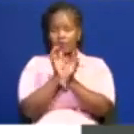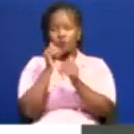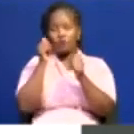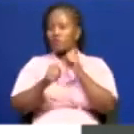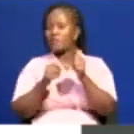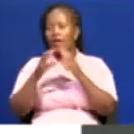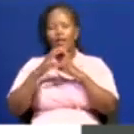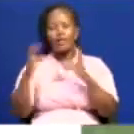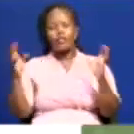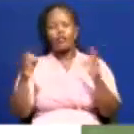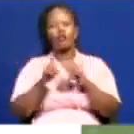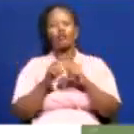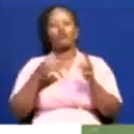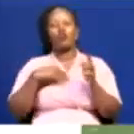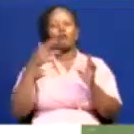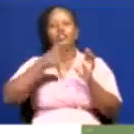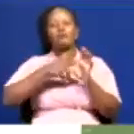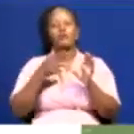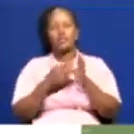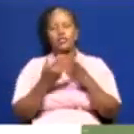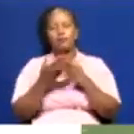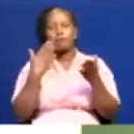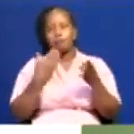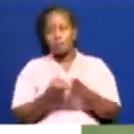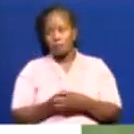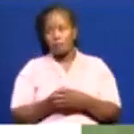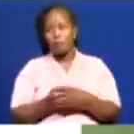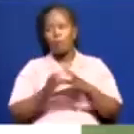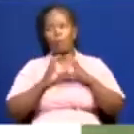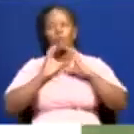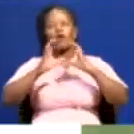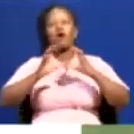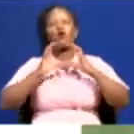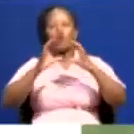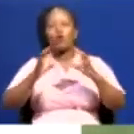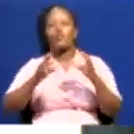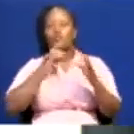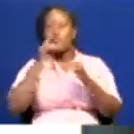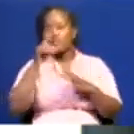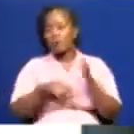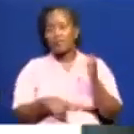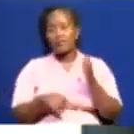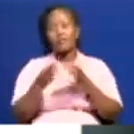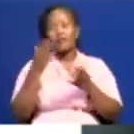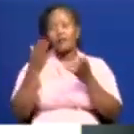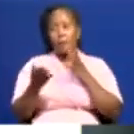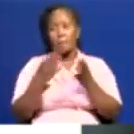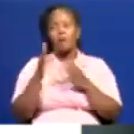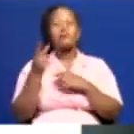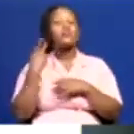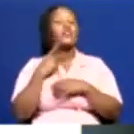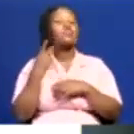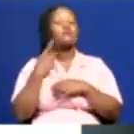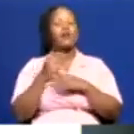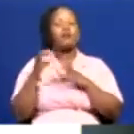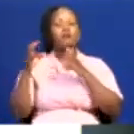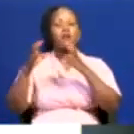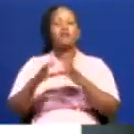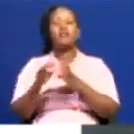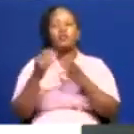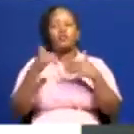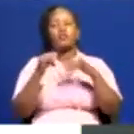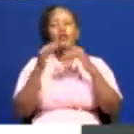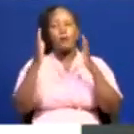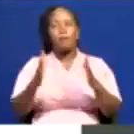have participated before. Kocha mkuu Engin Firat alifichua kuwa uenda chipukizi wa Kariobangi Sharks Stanley Wilson